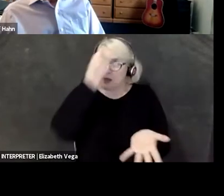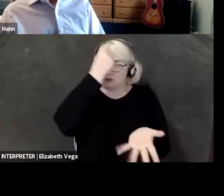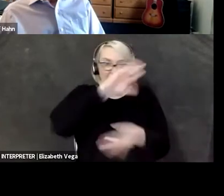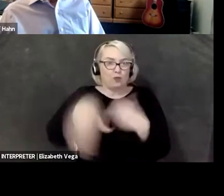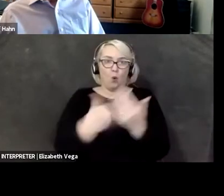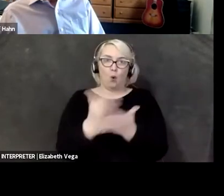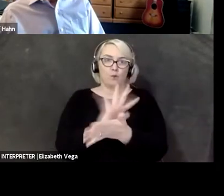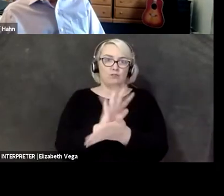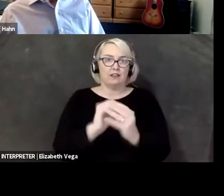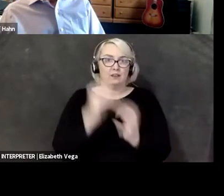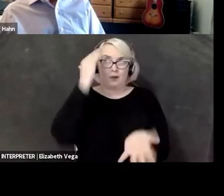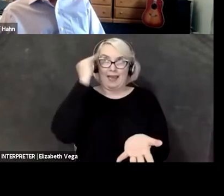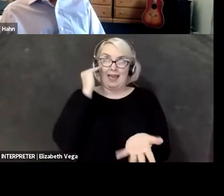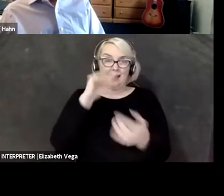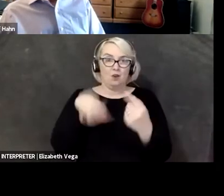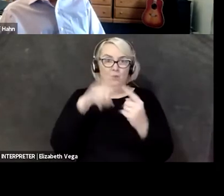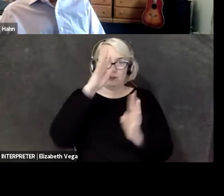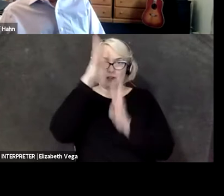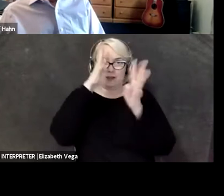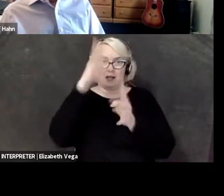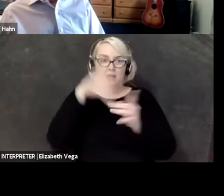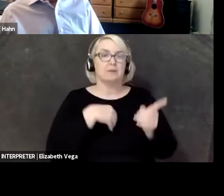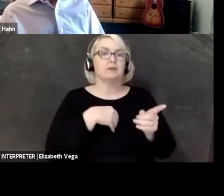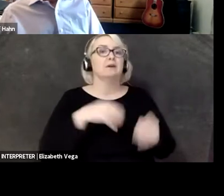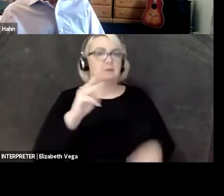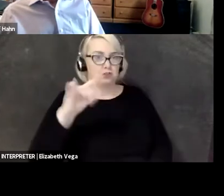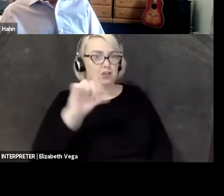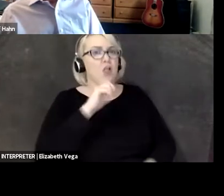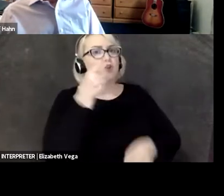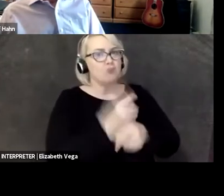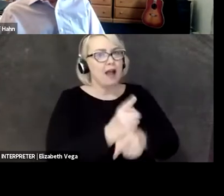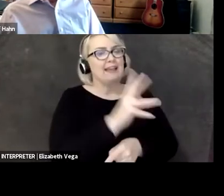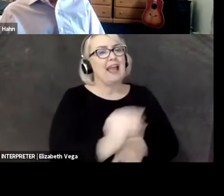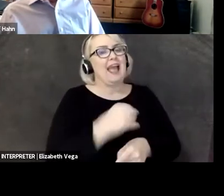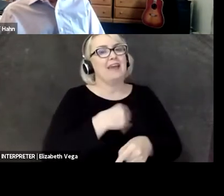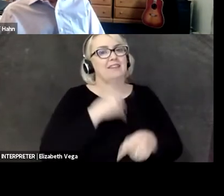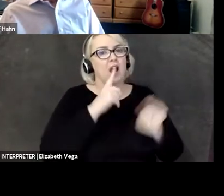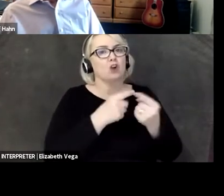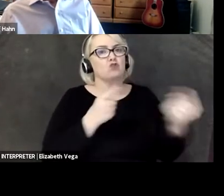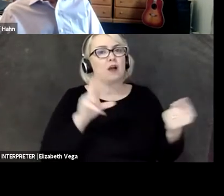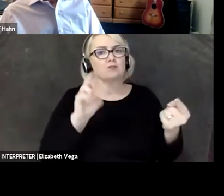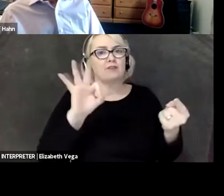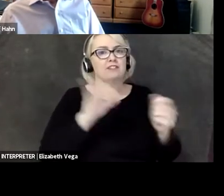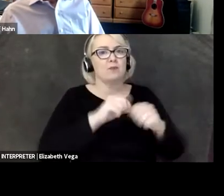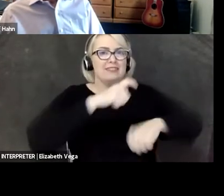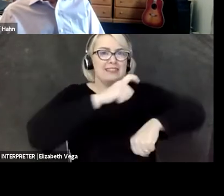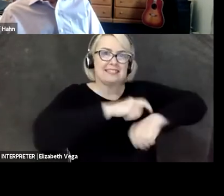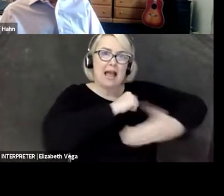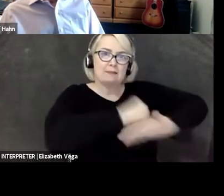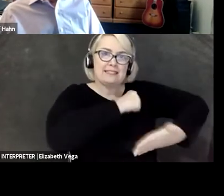coming up with that script, I assume. And they're cross-referencing with the media. They have the timestamp media, so they're cross-referencing. It's a